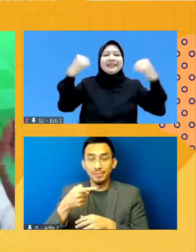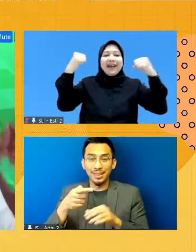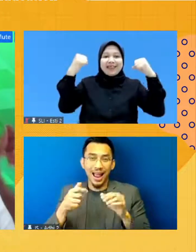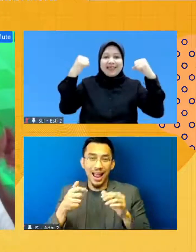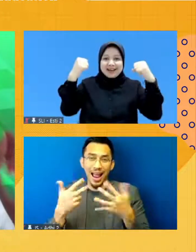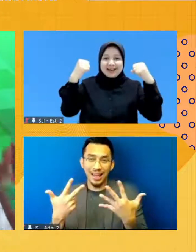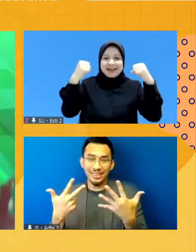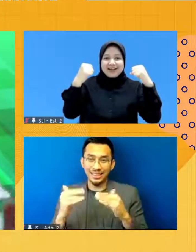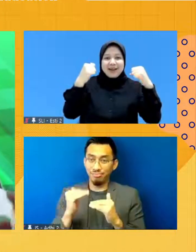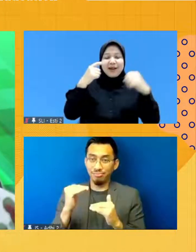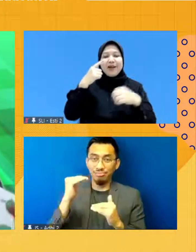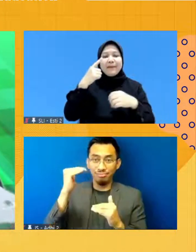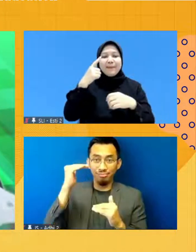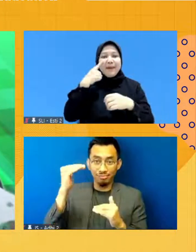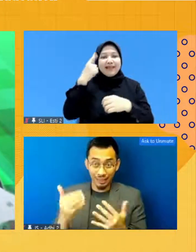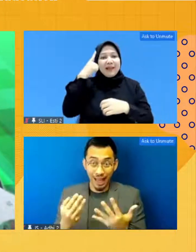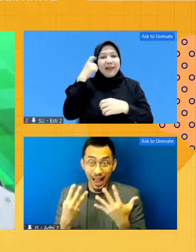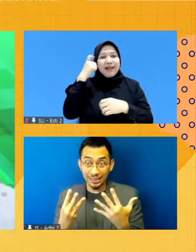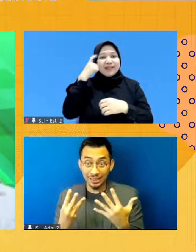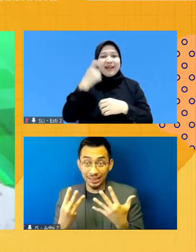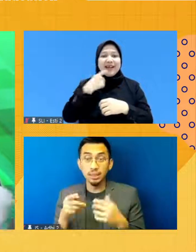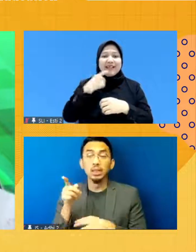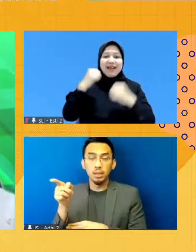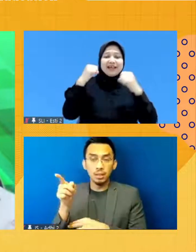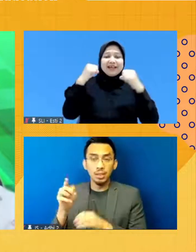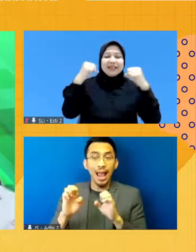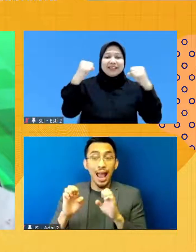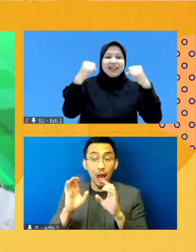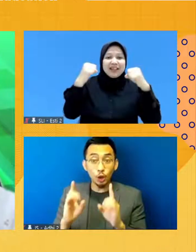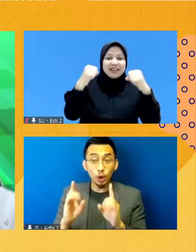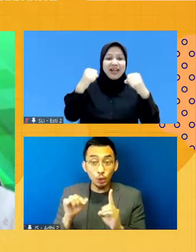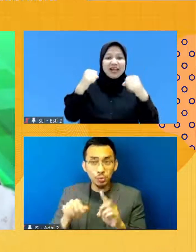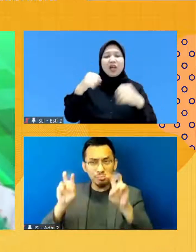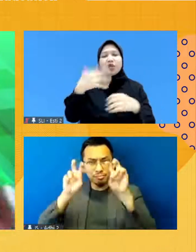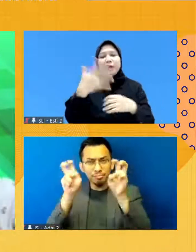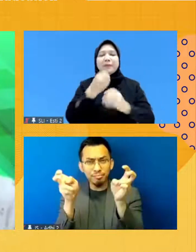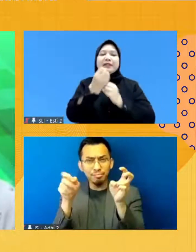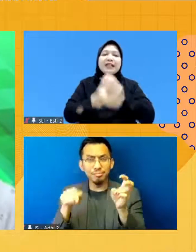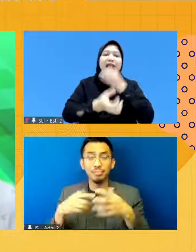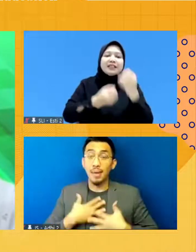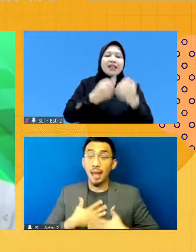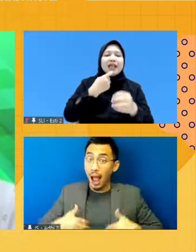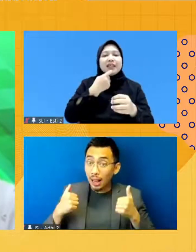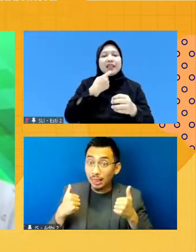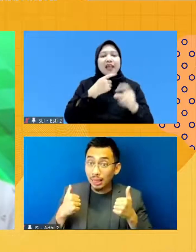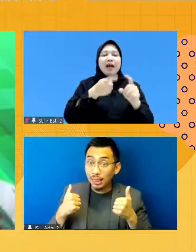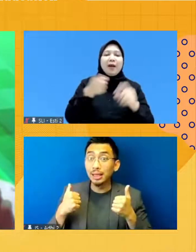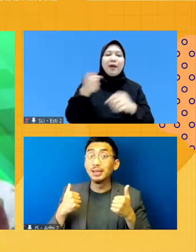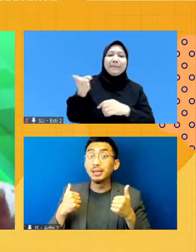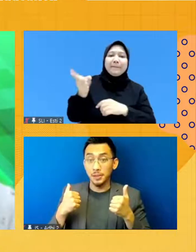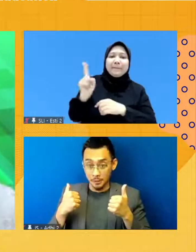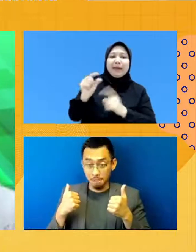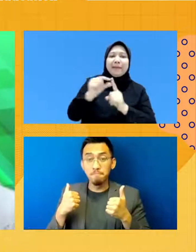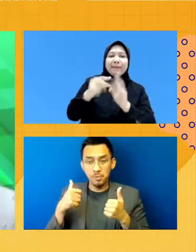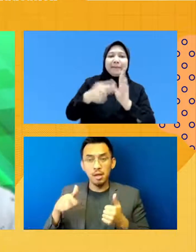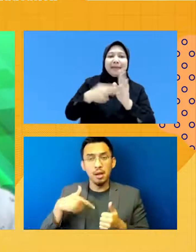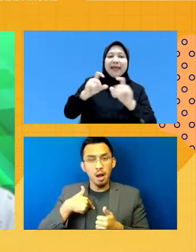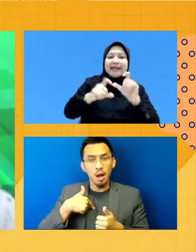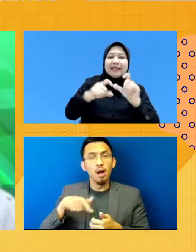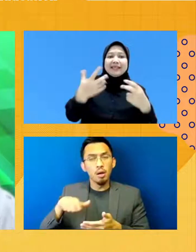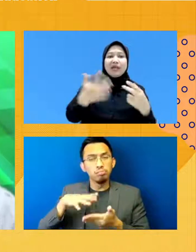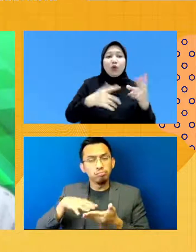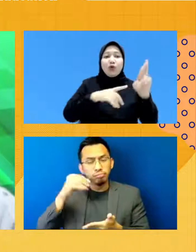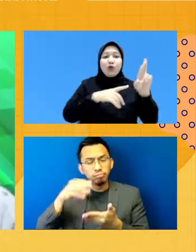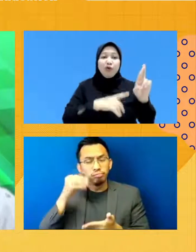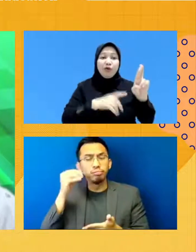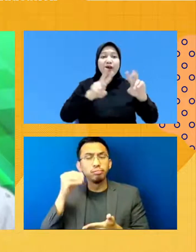a penis and okay, there is a vagina, and they get both together and they make kids. So that's the only thing